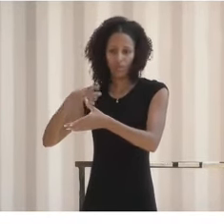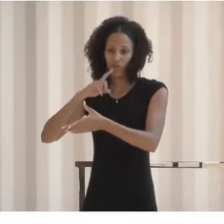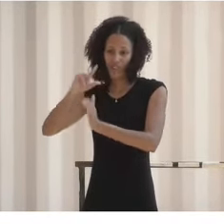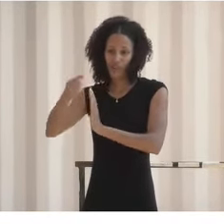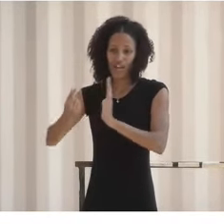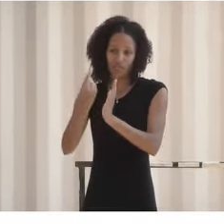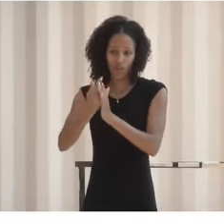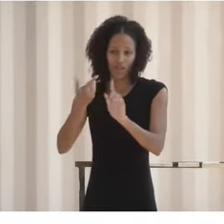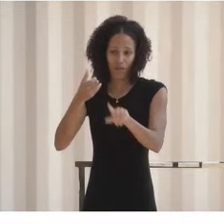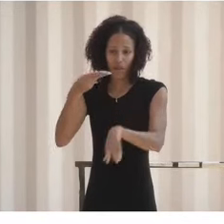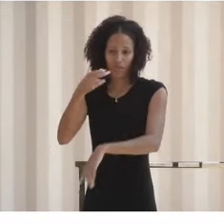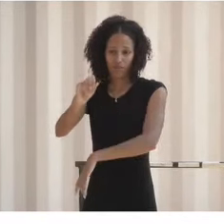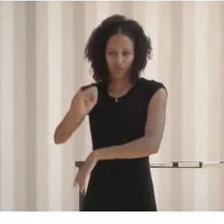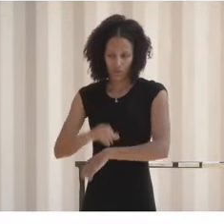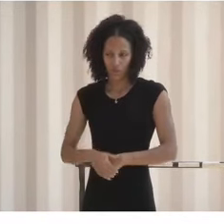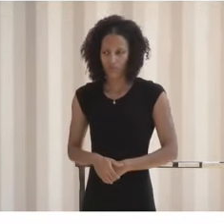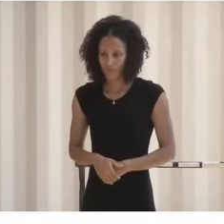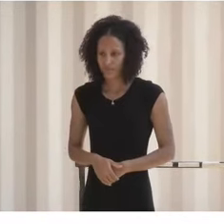from high school.